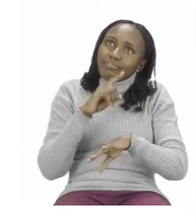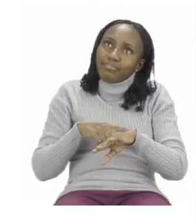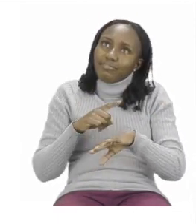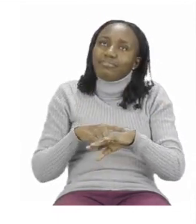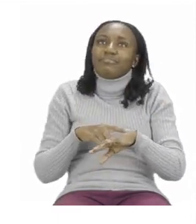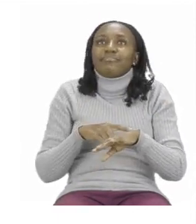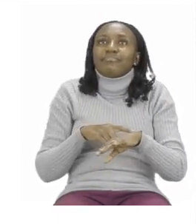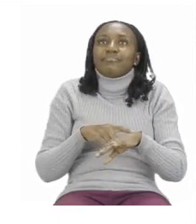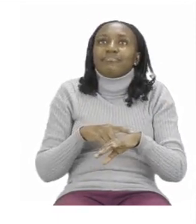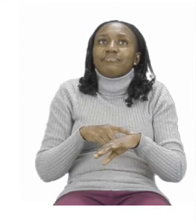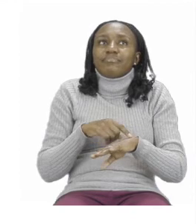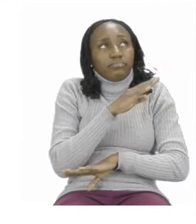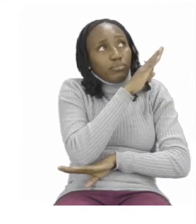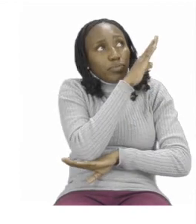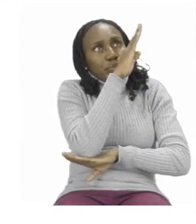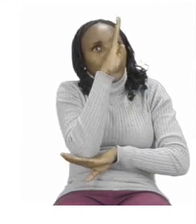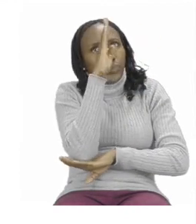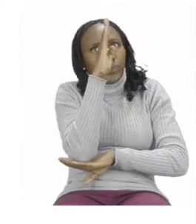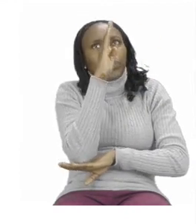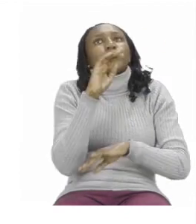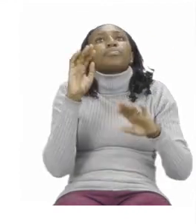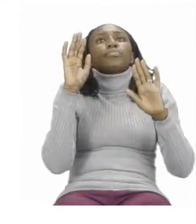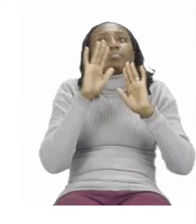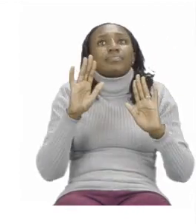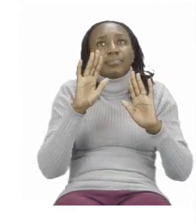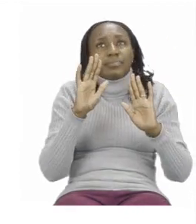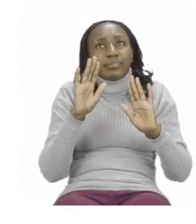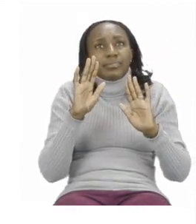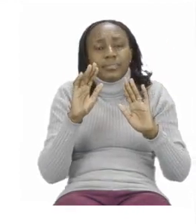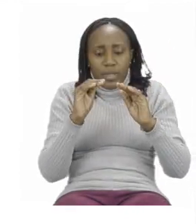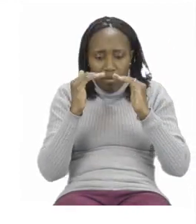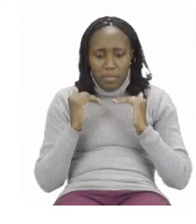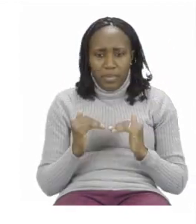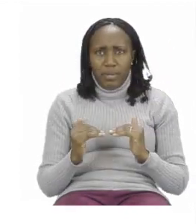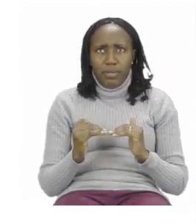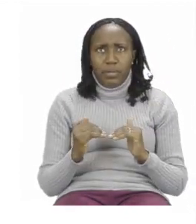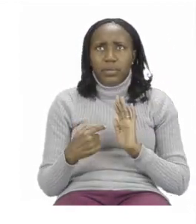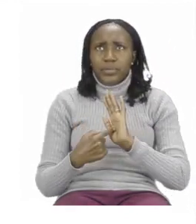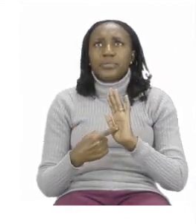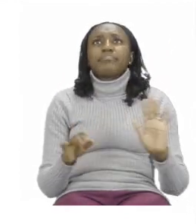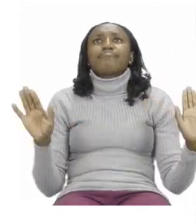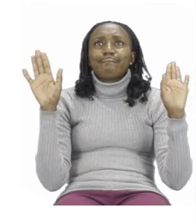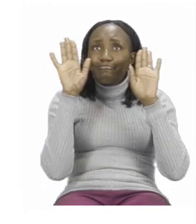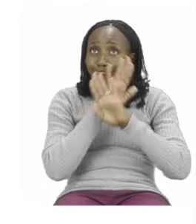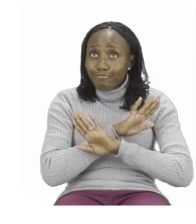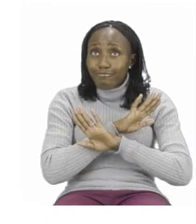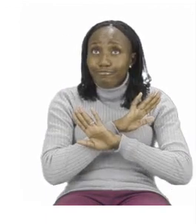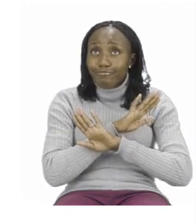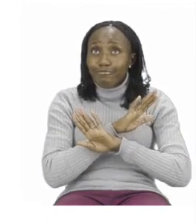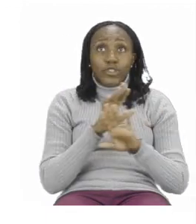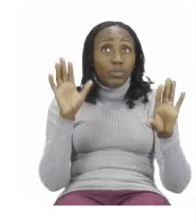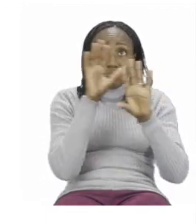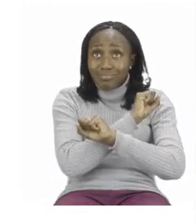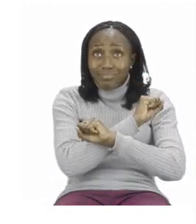we have a day event, and in the next picture, we have a